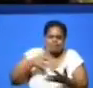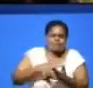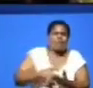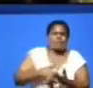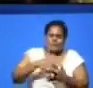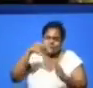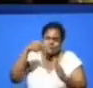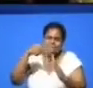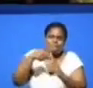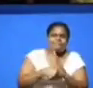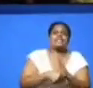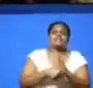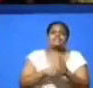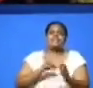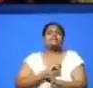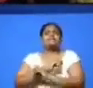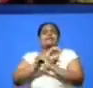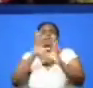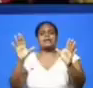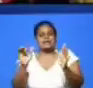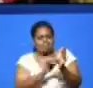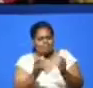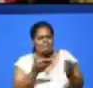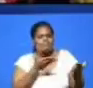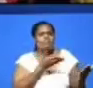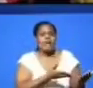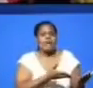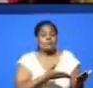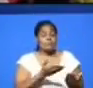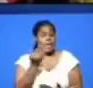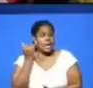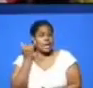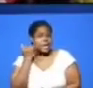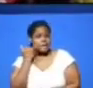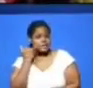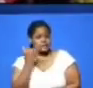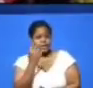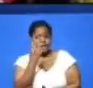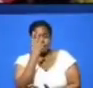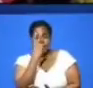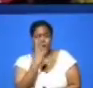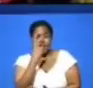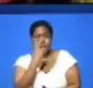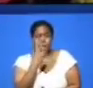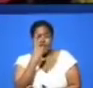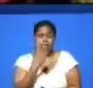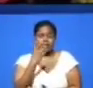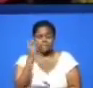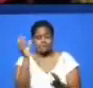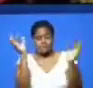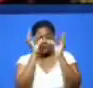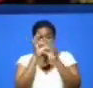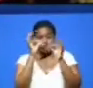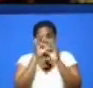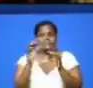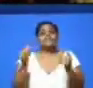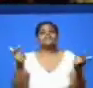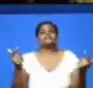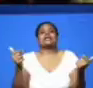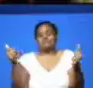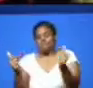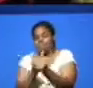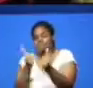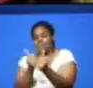the plain thus saith the Lord God. Because if the blind follow the blind, then both of them